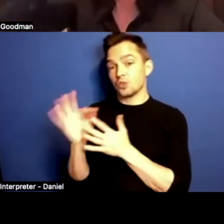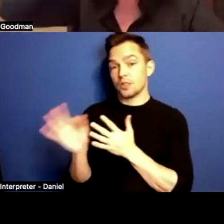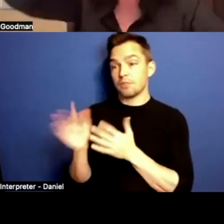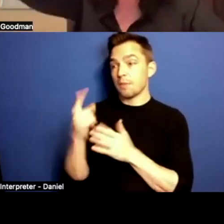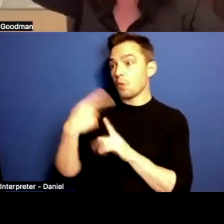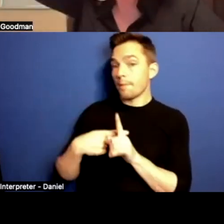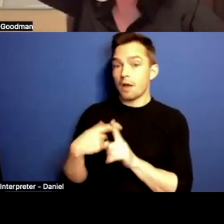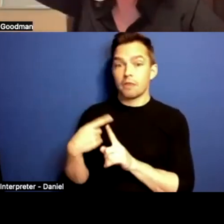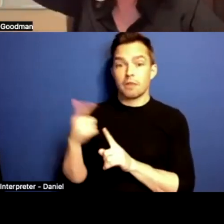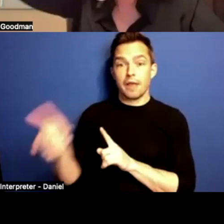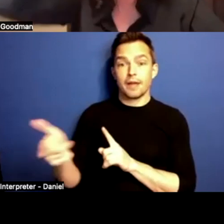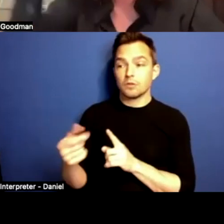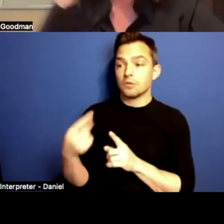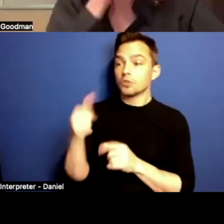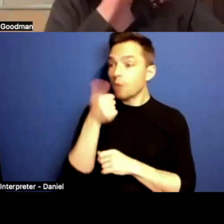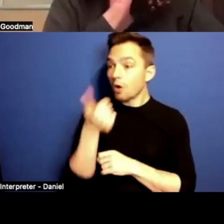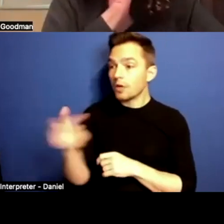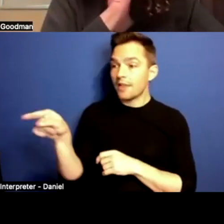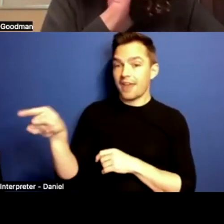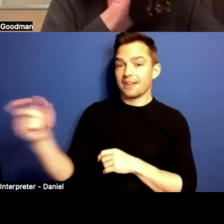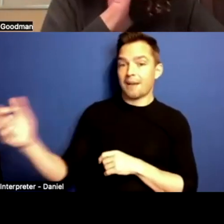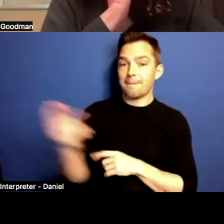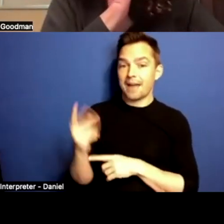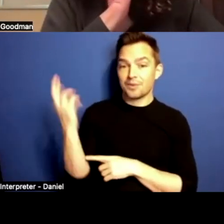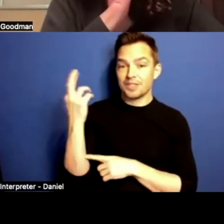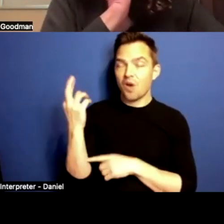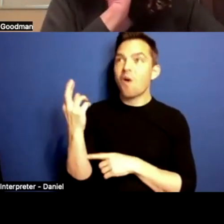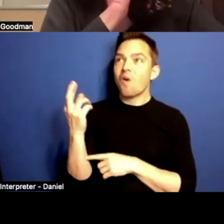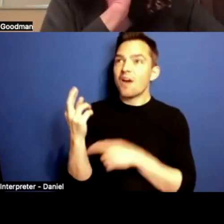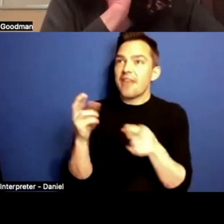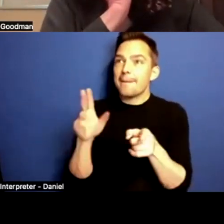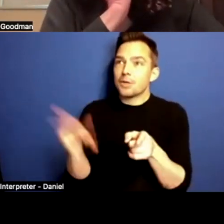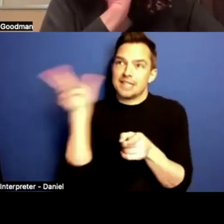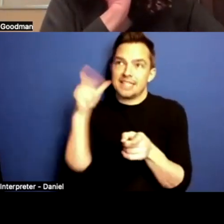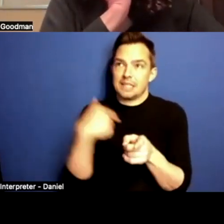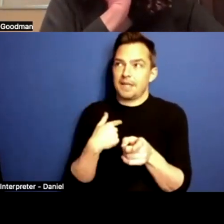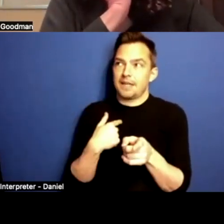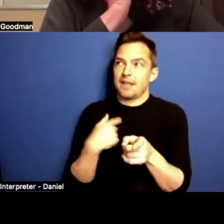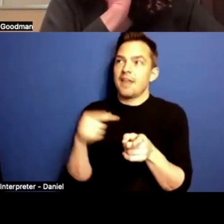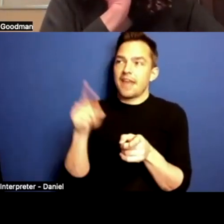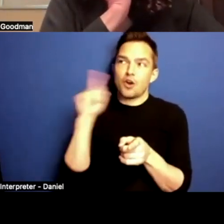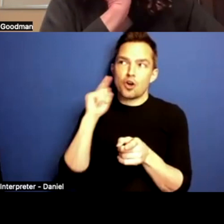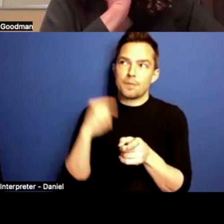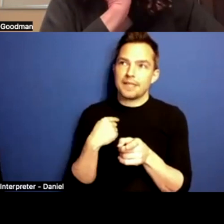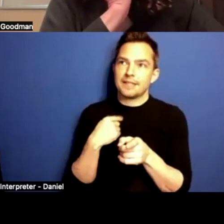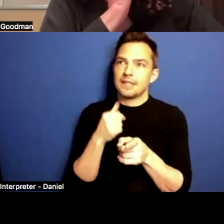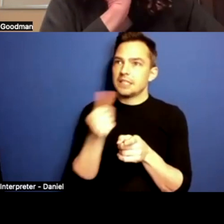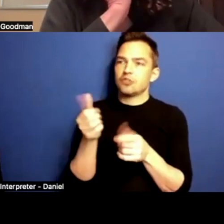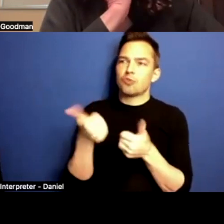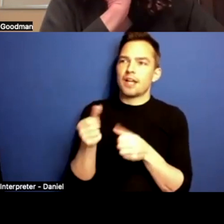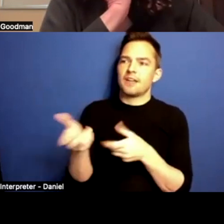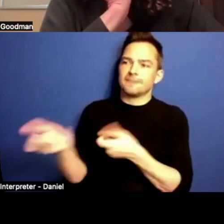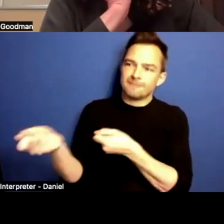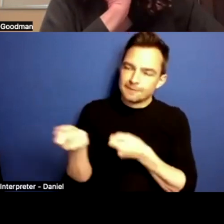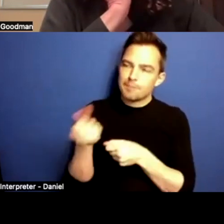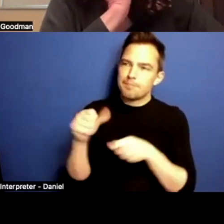or tomorrow, I can come back because this person listened to me, heard me, and didn't try to make me do something that I wasn't ready